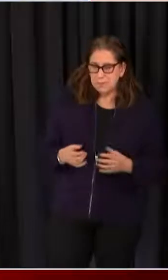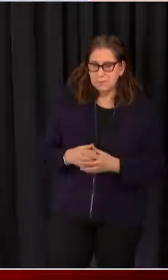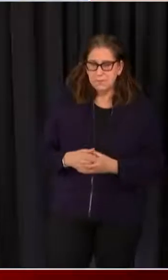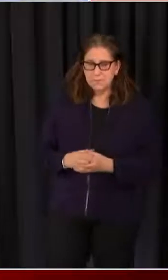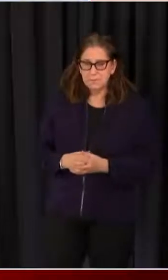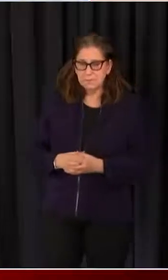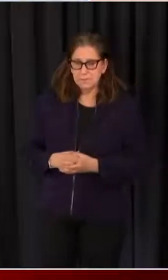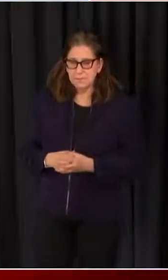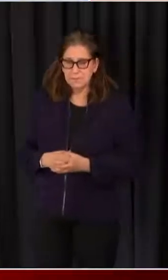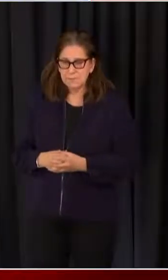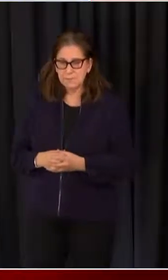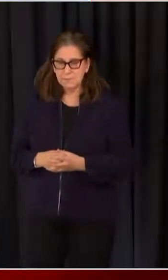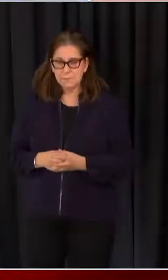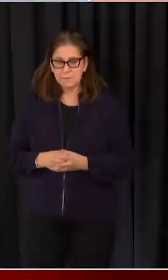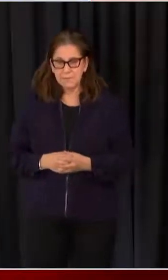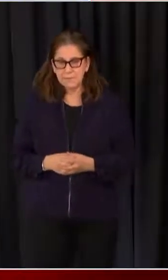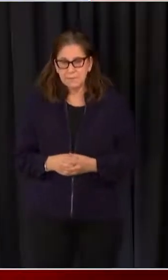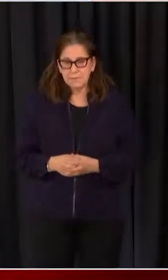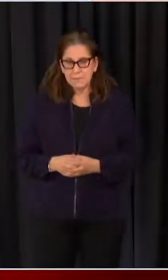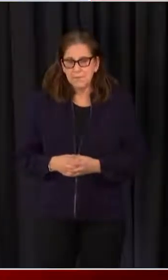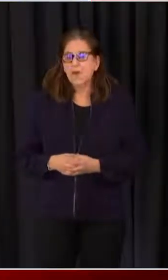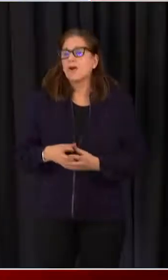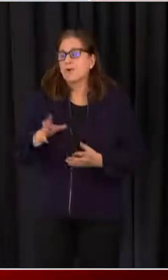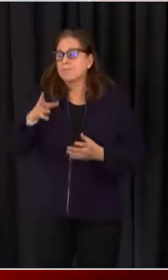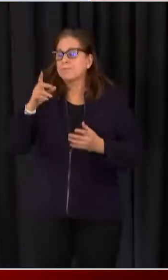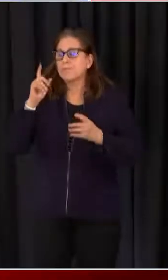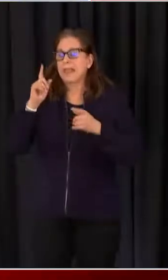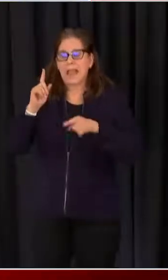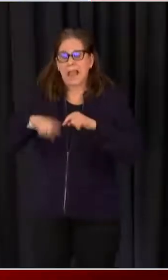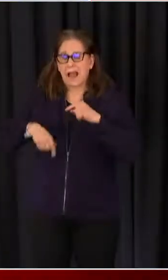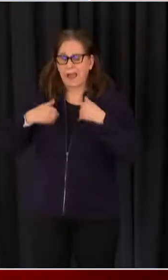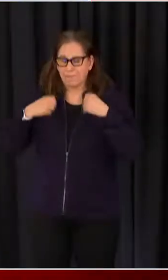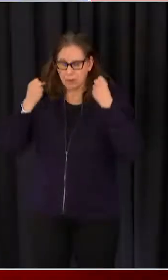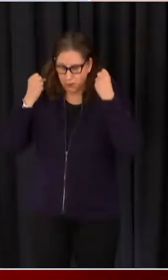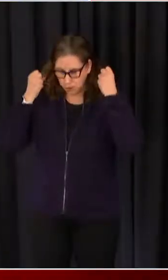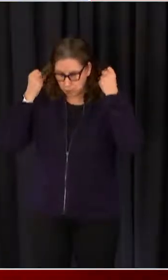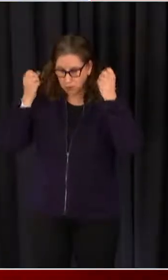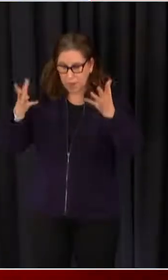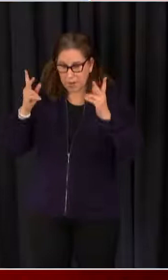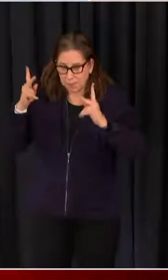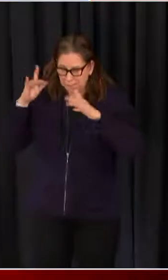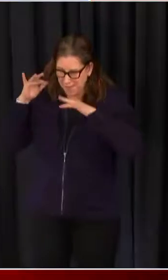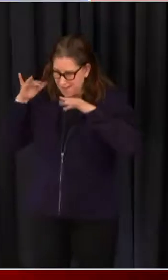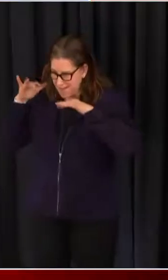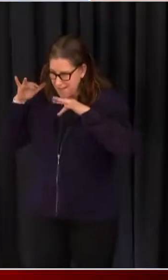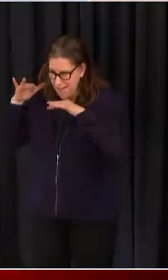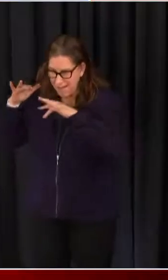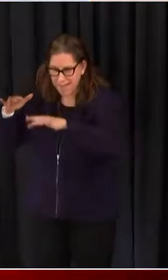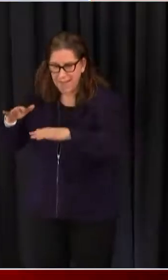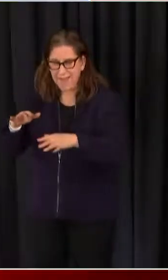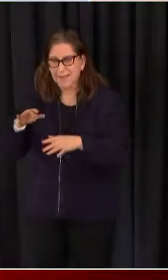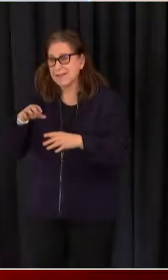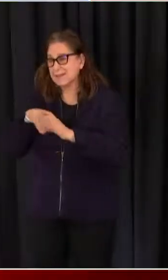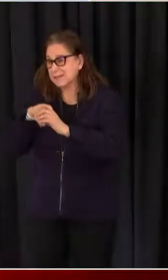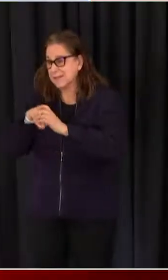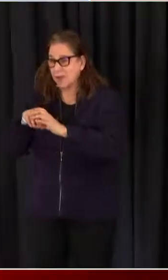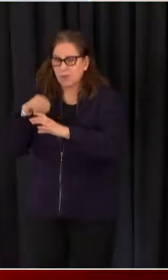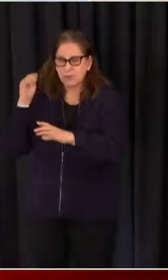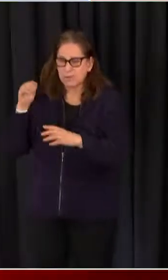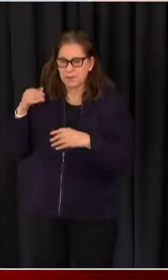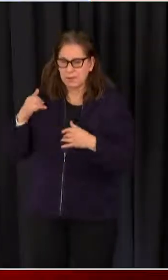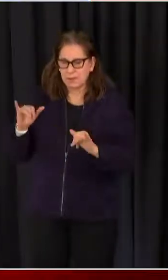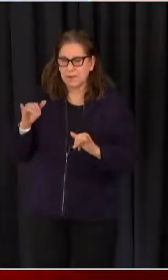small number of people, such as the education environment, versus a mass gathering, whether it be indoor or outdoor. That still carries